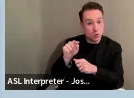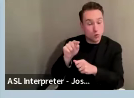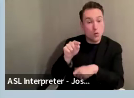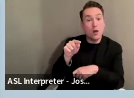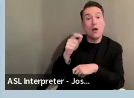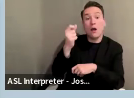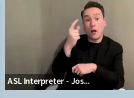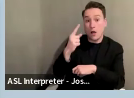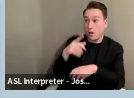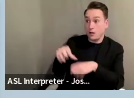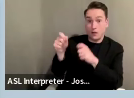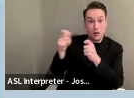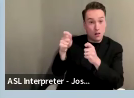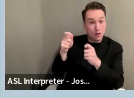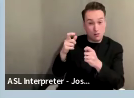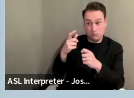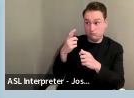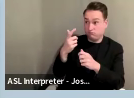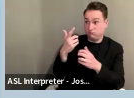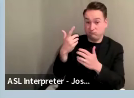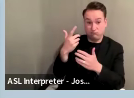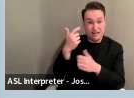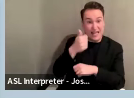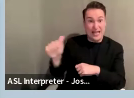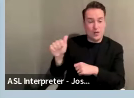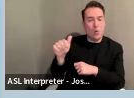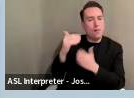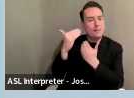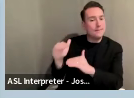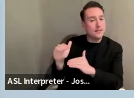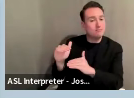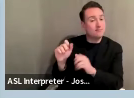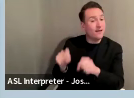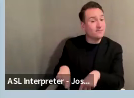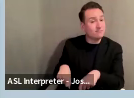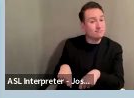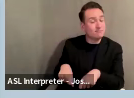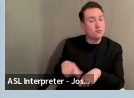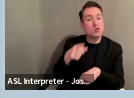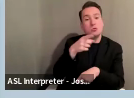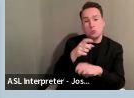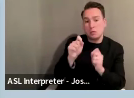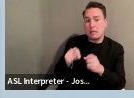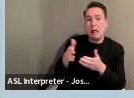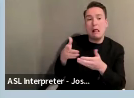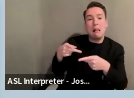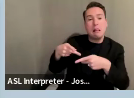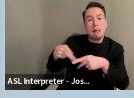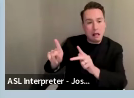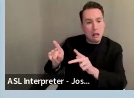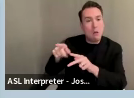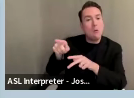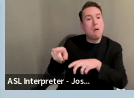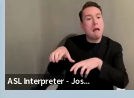or quite broad. You can allow them to act on your